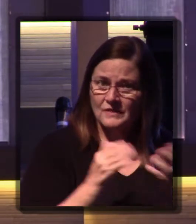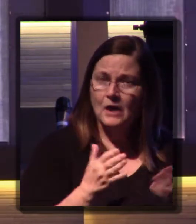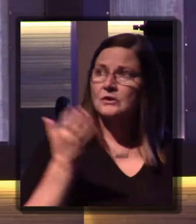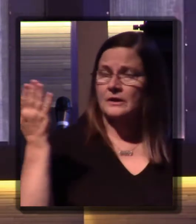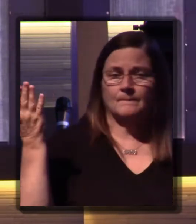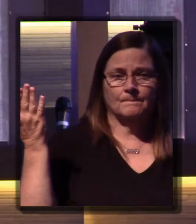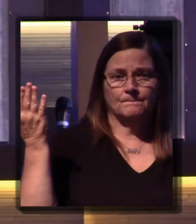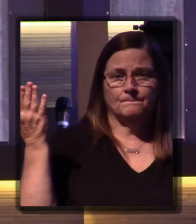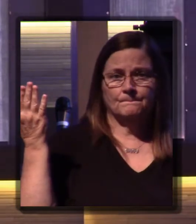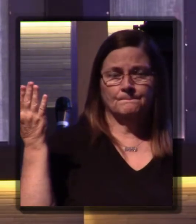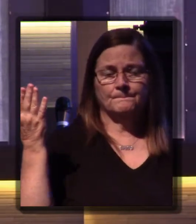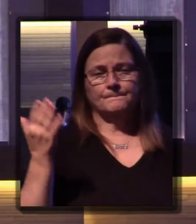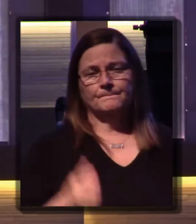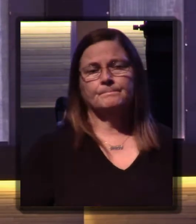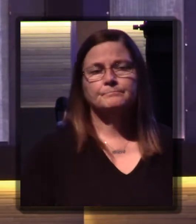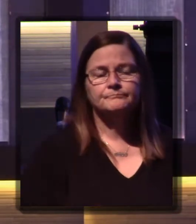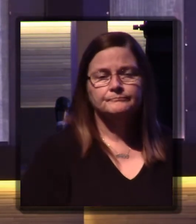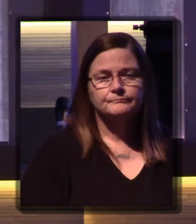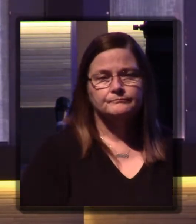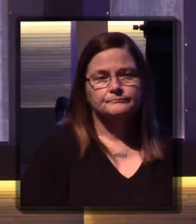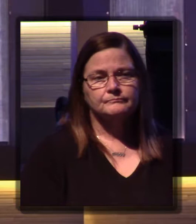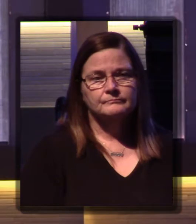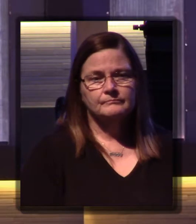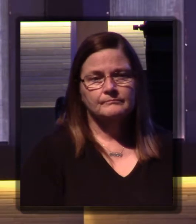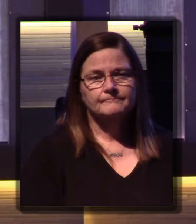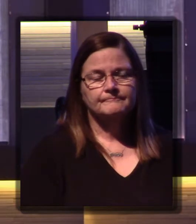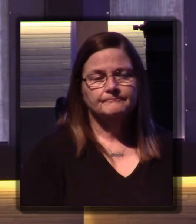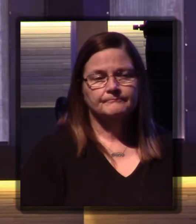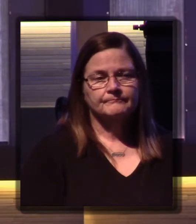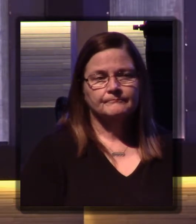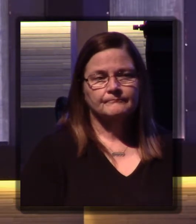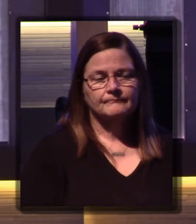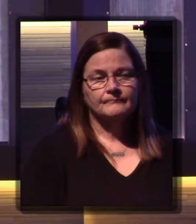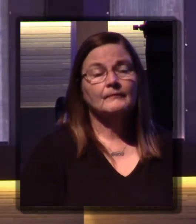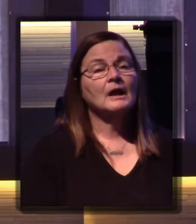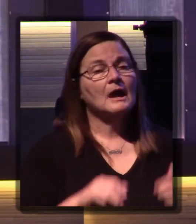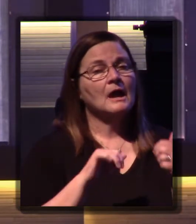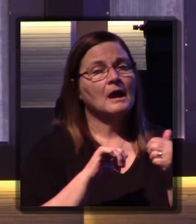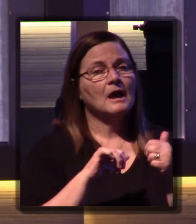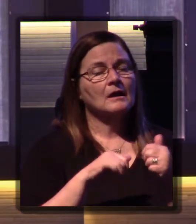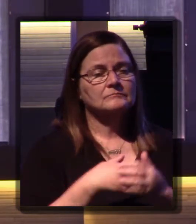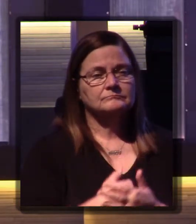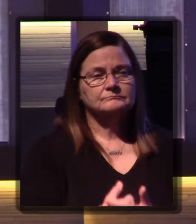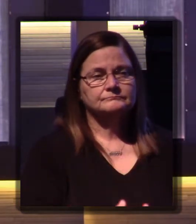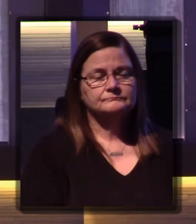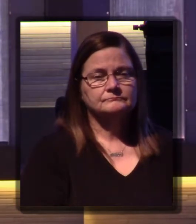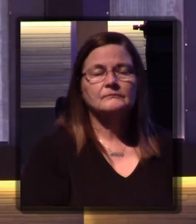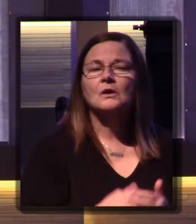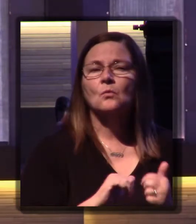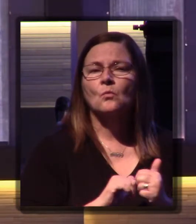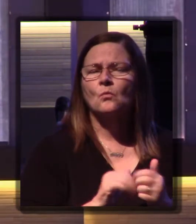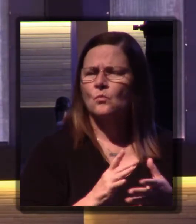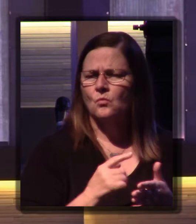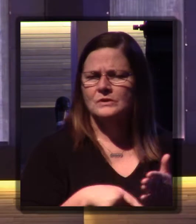impossible apart from God doing something, apart from God doing something. And so how does this, what